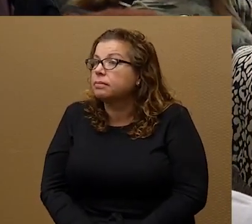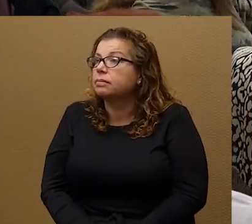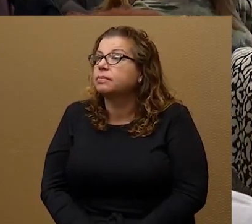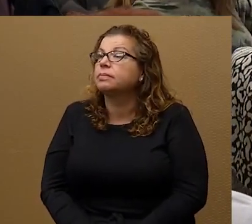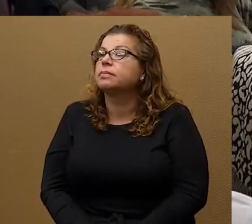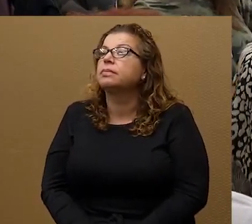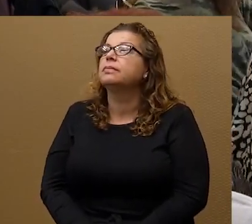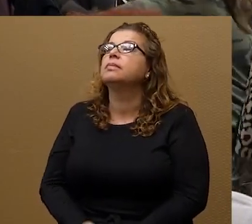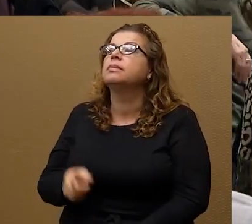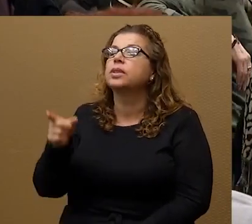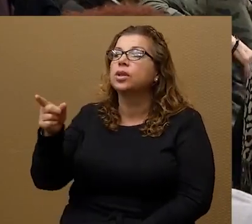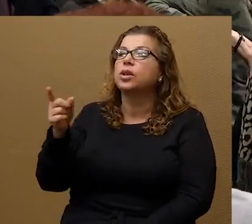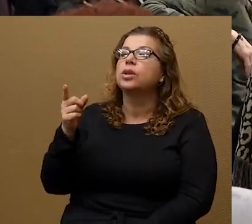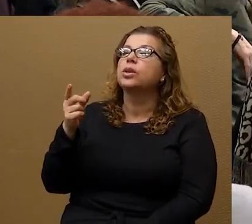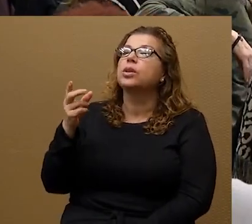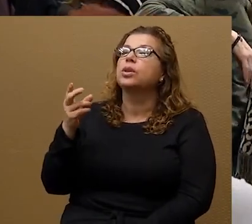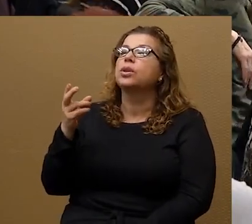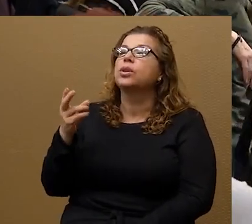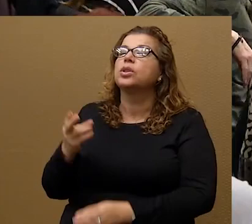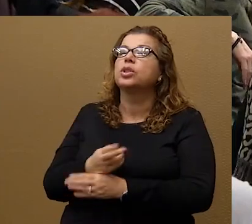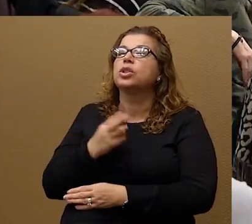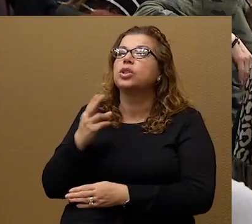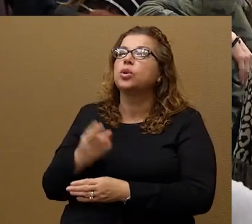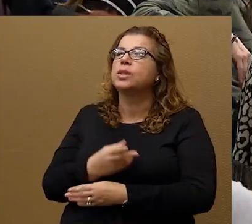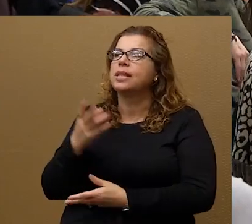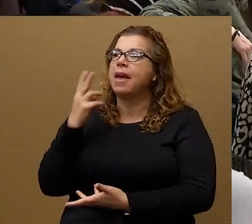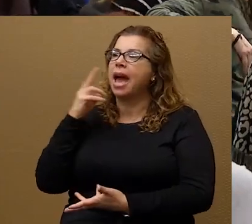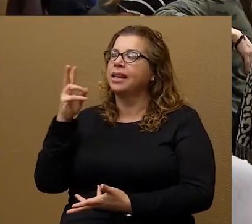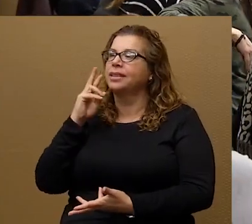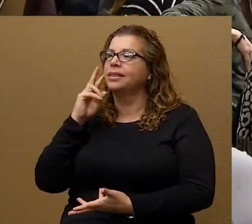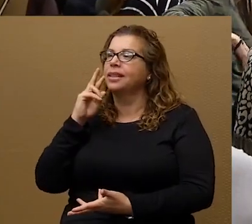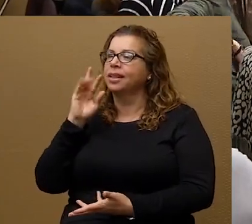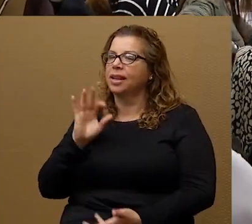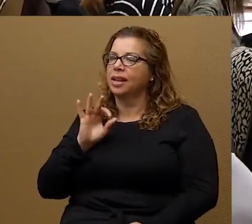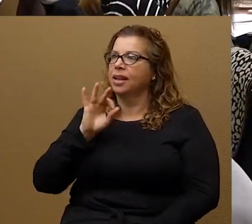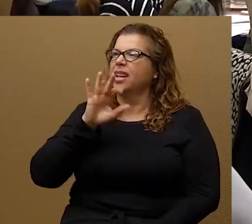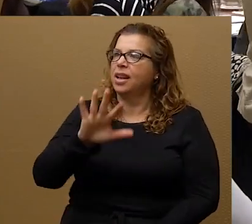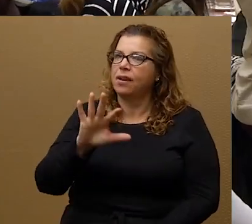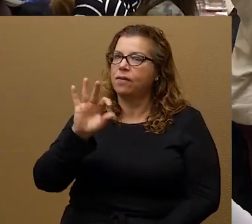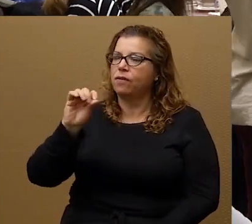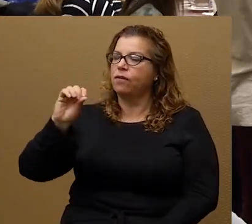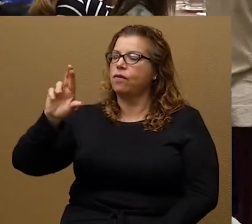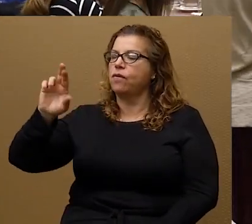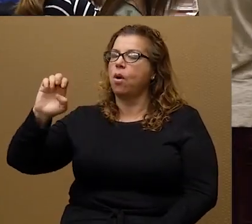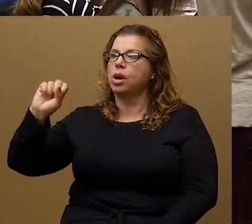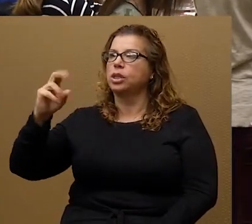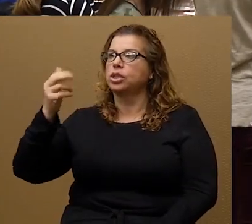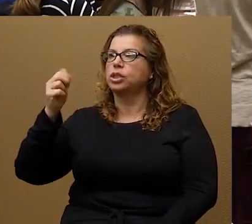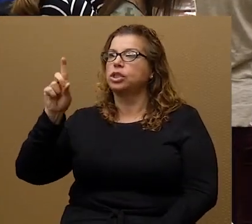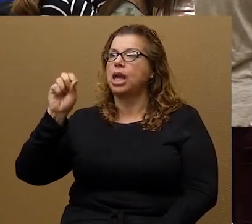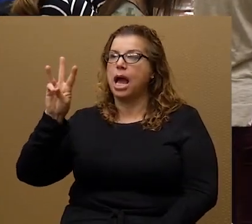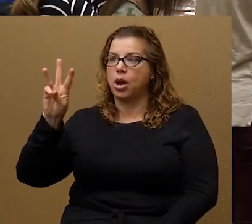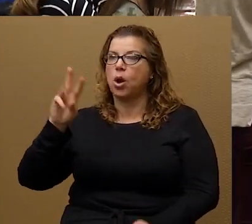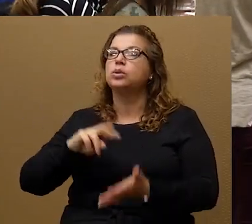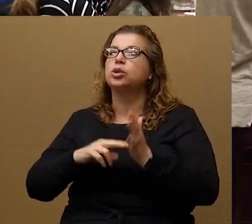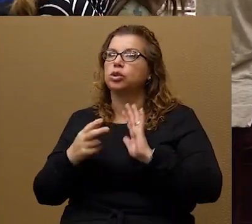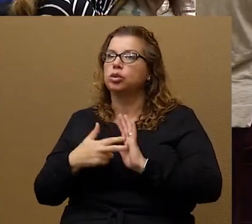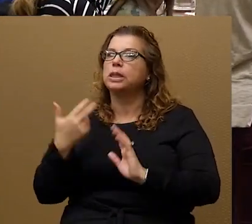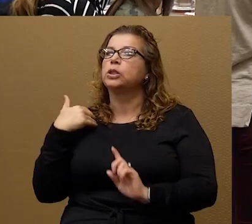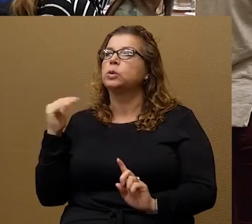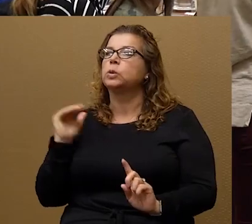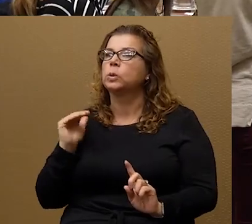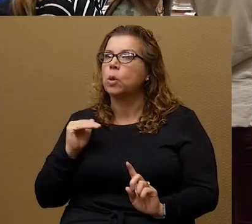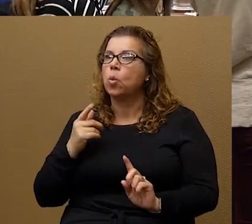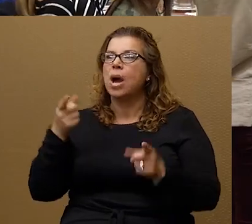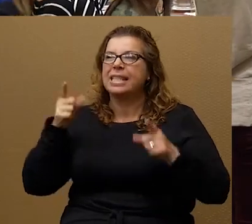So you guys used the foreshadowing and then just that I need a break card. I